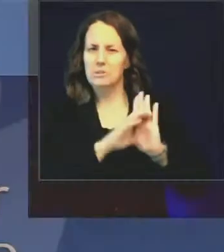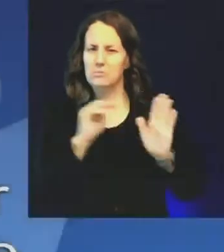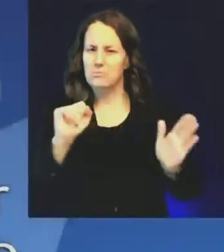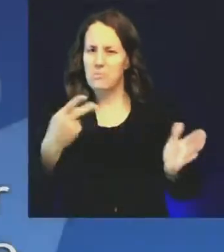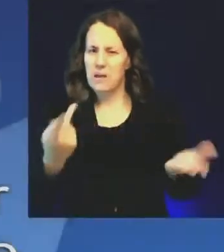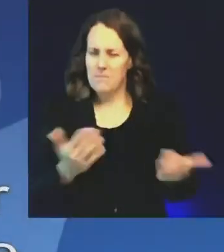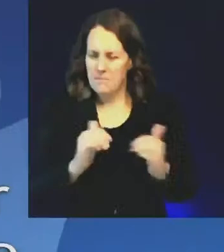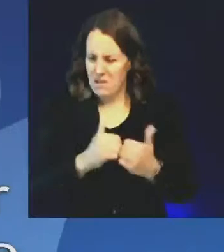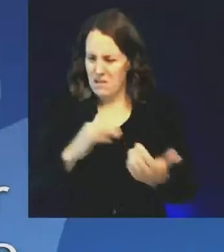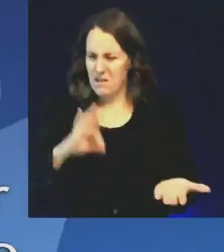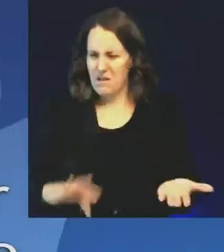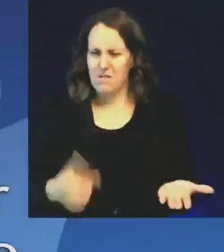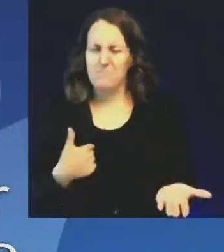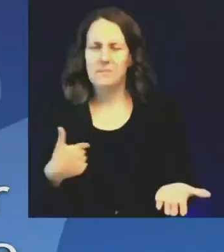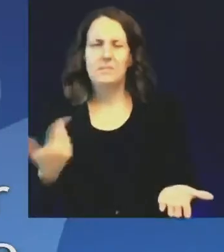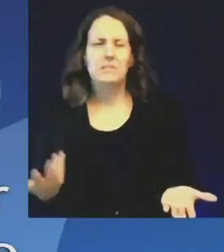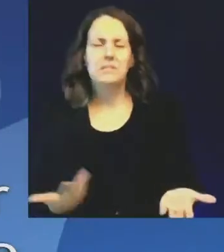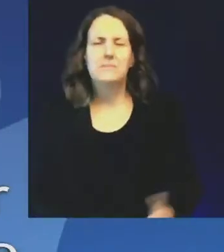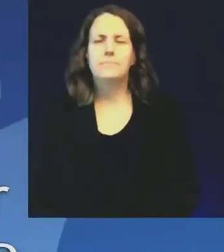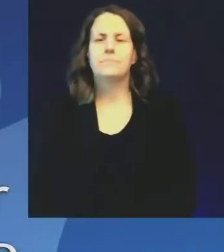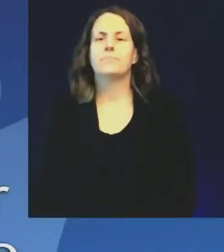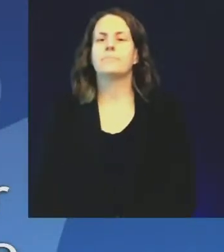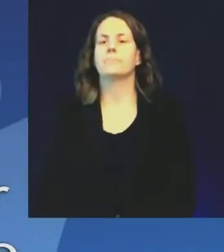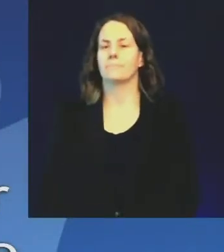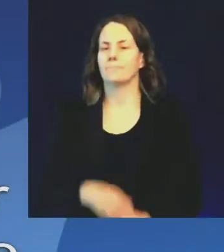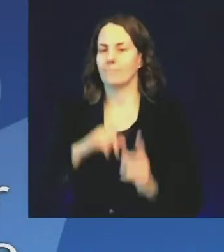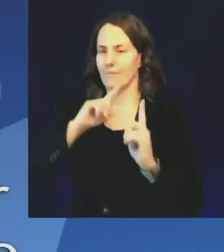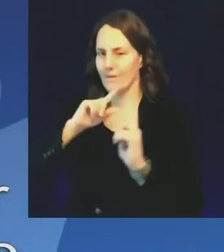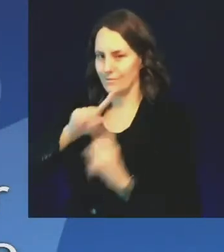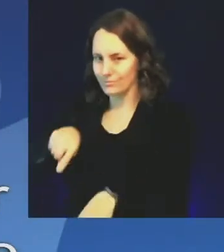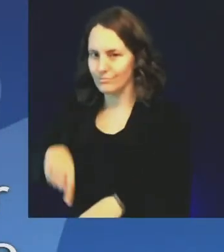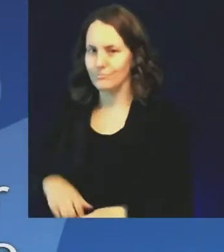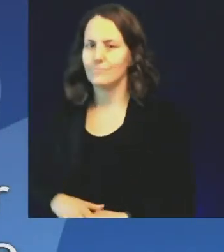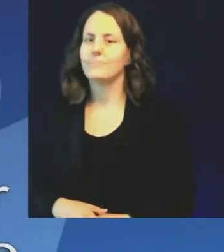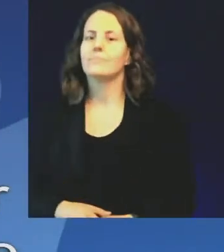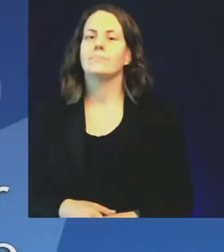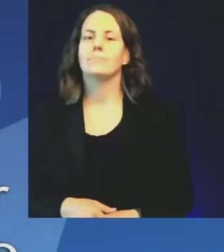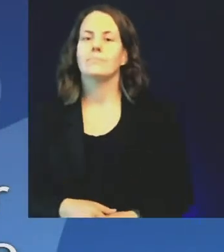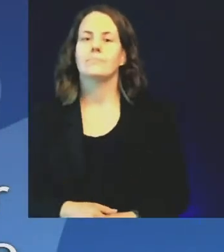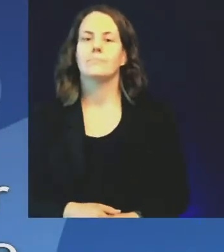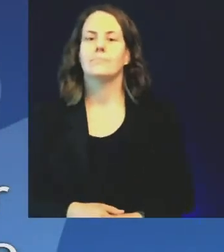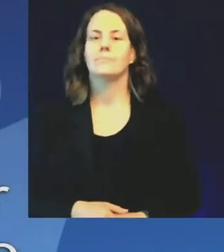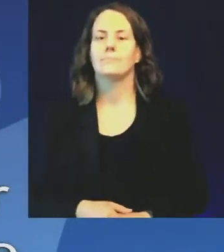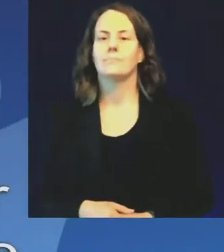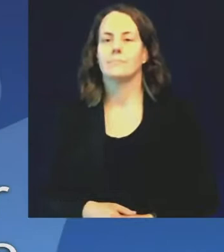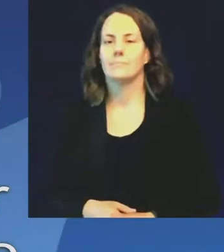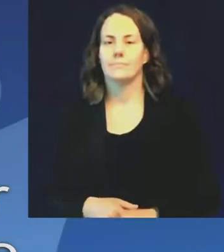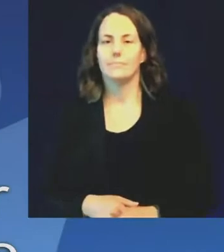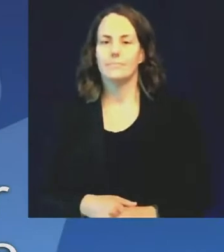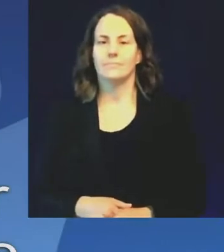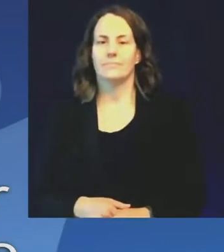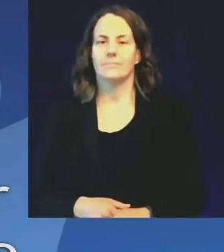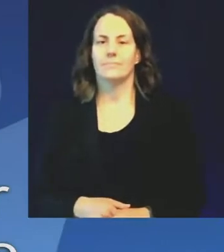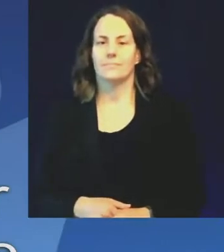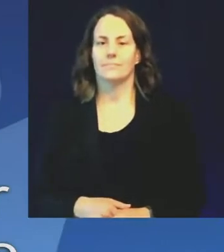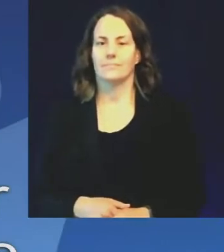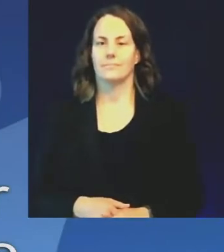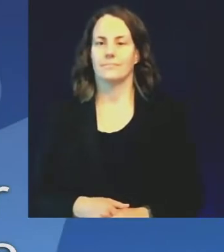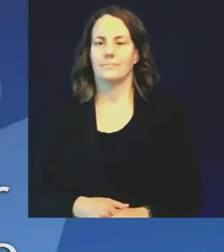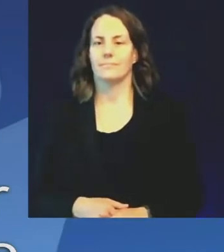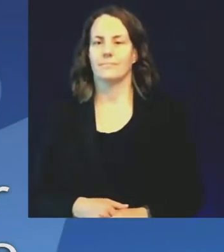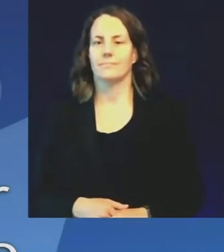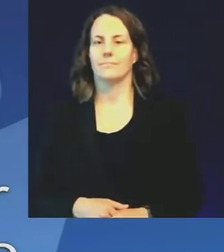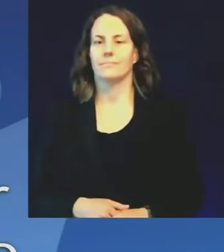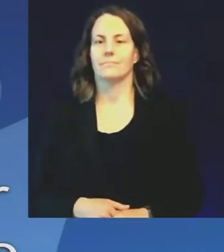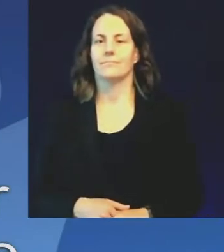Yeah, counties are pretty big places. And so up until now, we've only provided data at the county